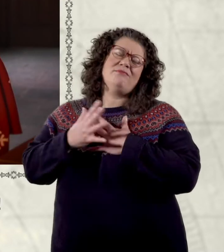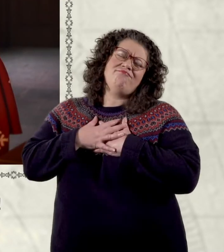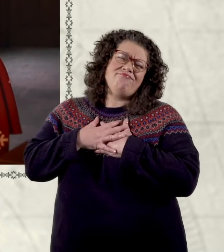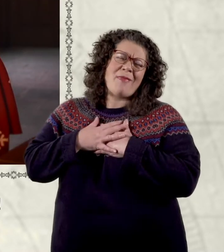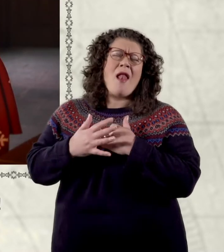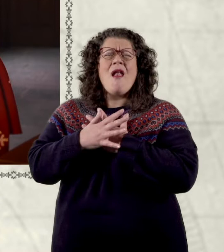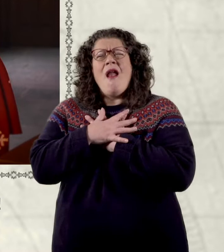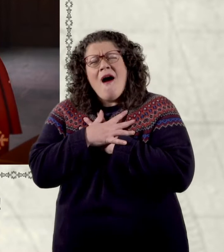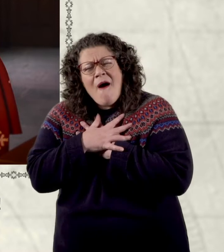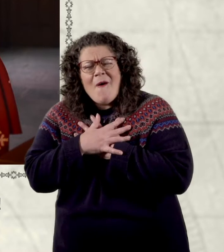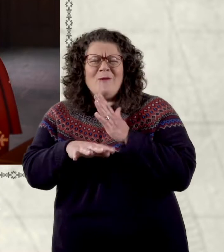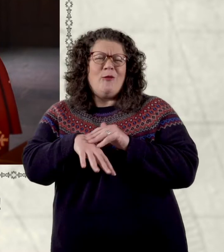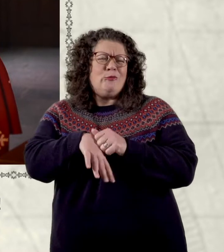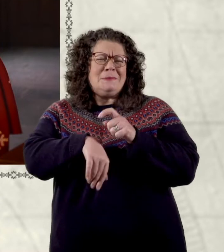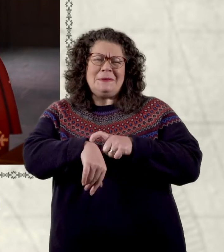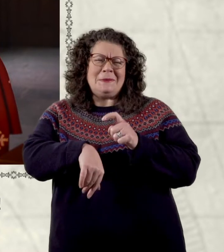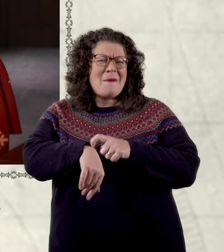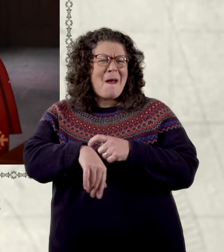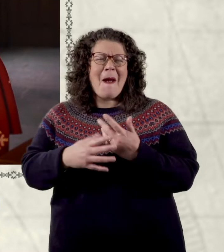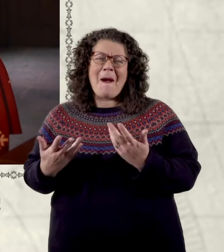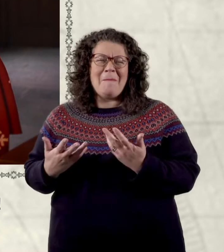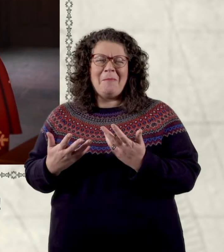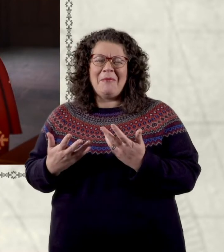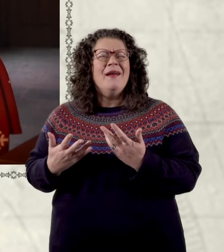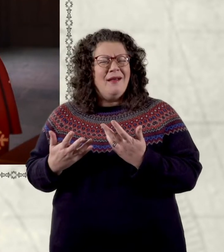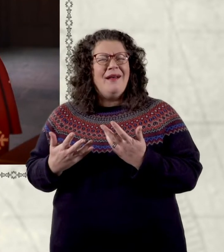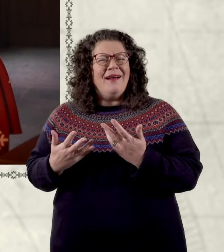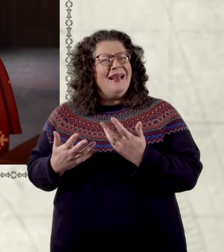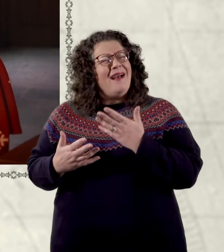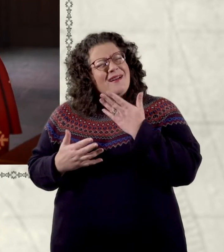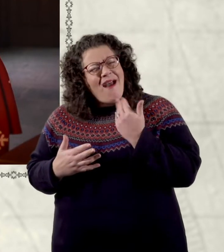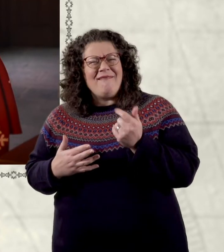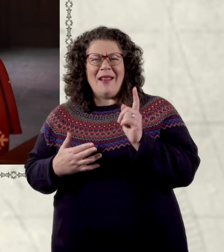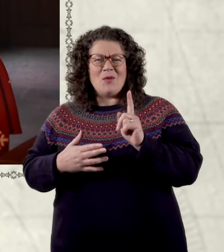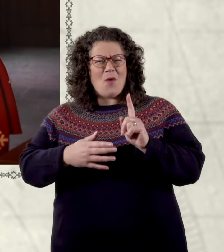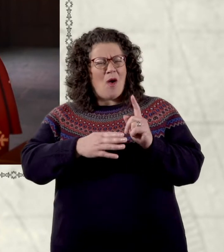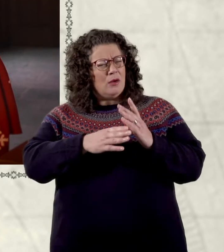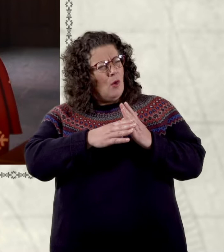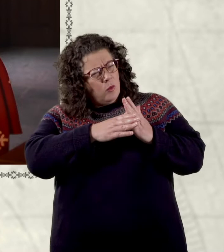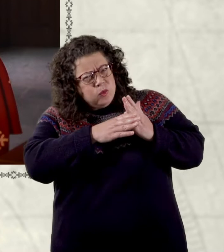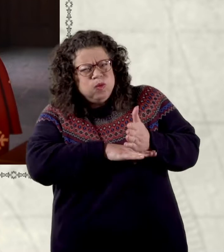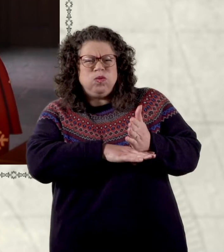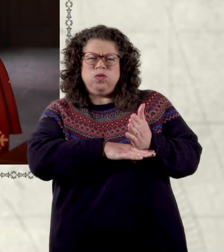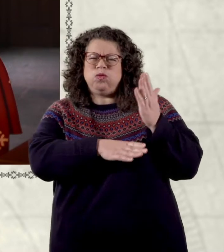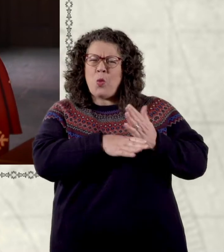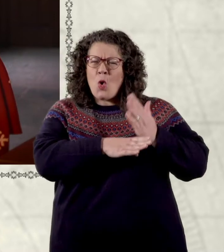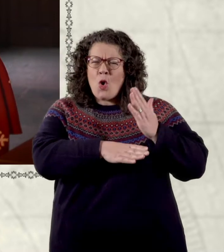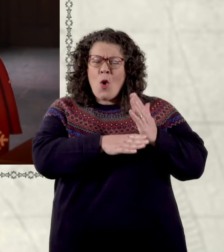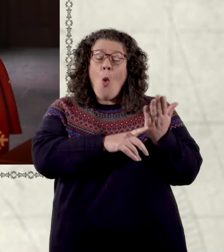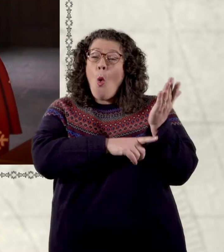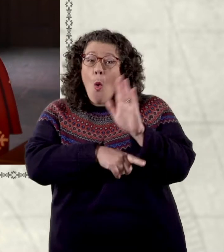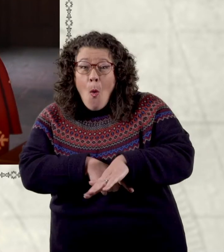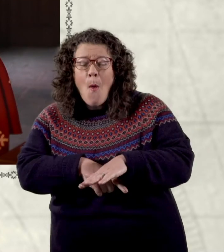I love this time of year, Christmas. And there's nothing better after a hard day's work than coming